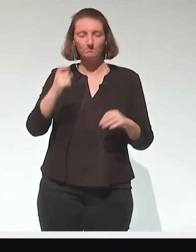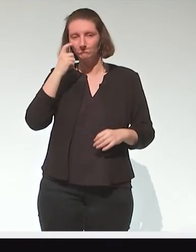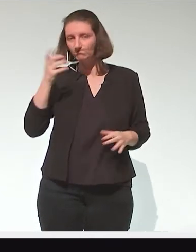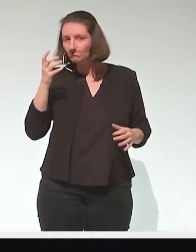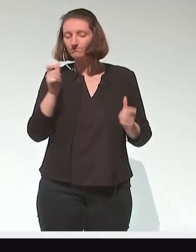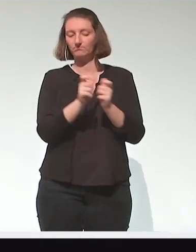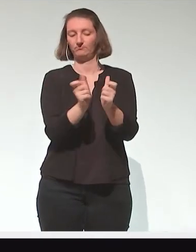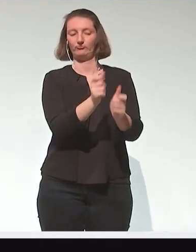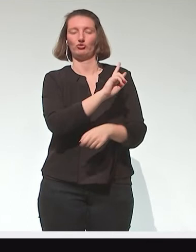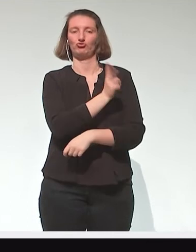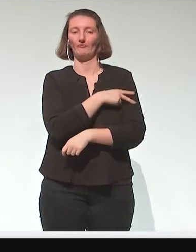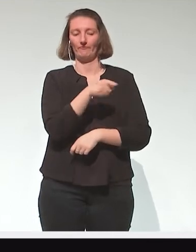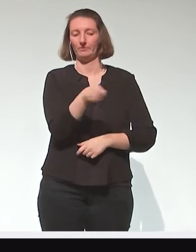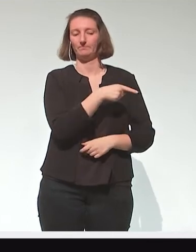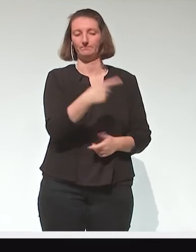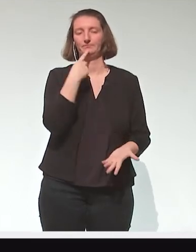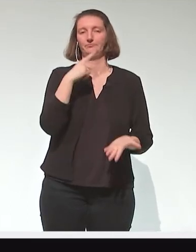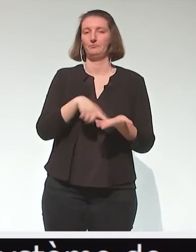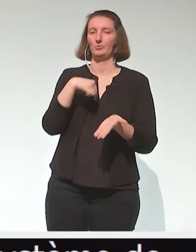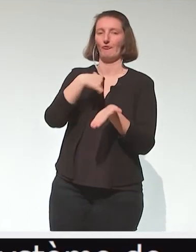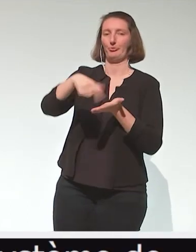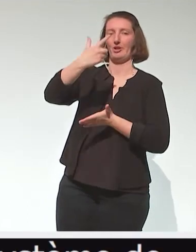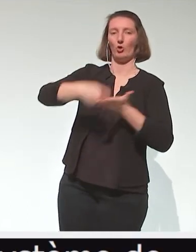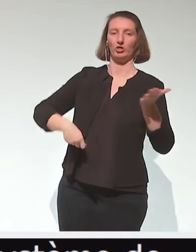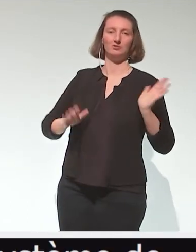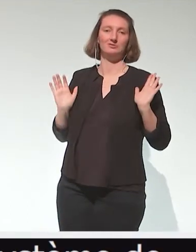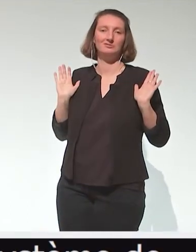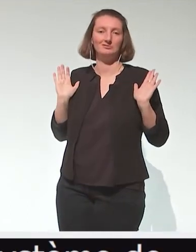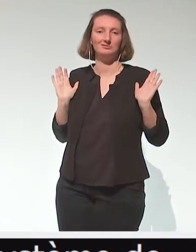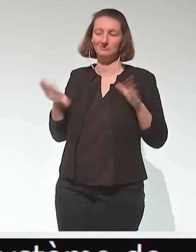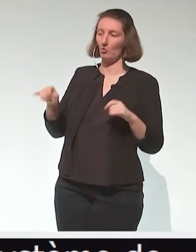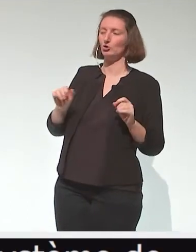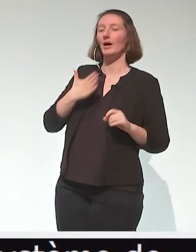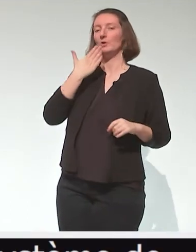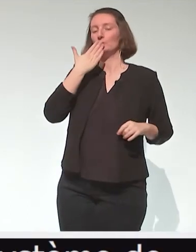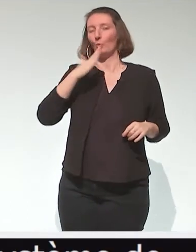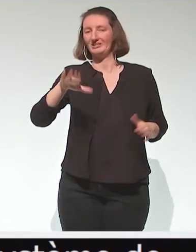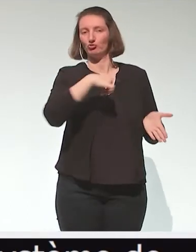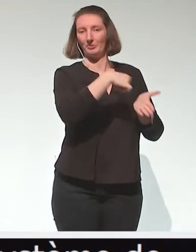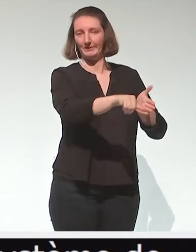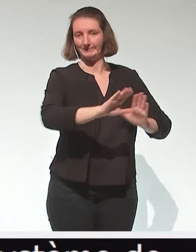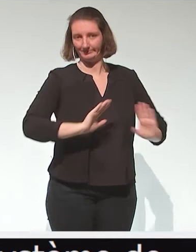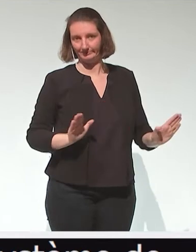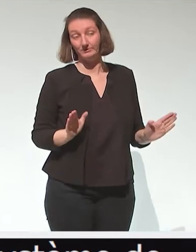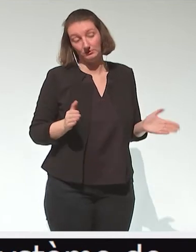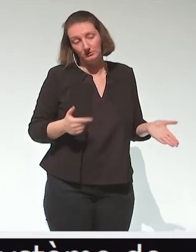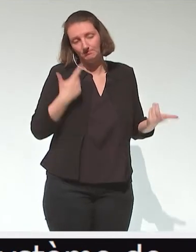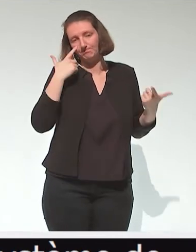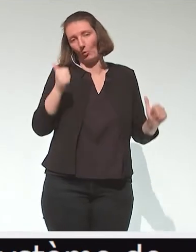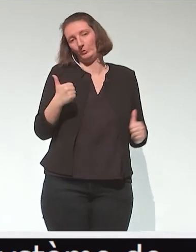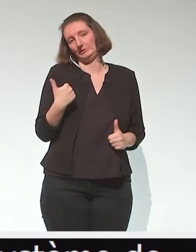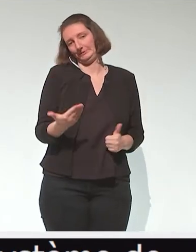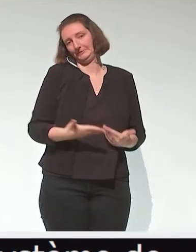penalties rather than employ persons with disabilities. So we teamed up